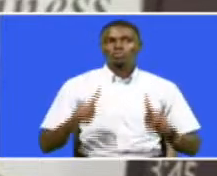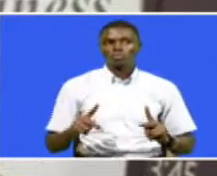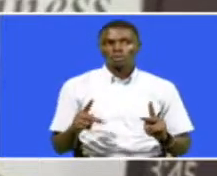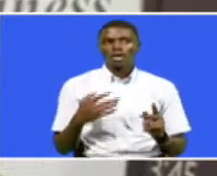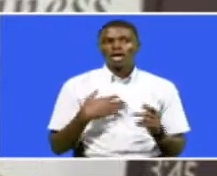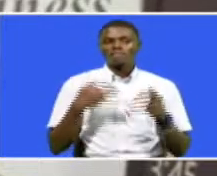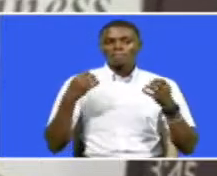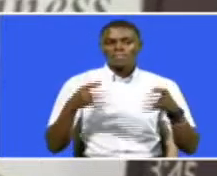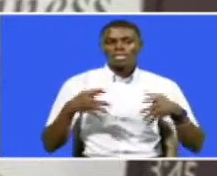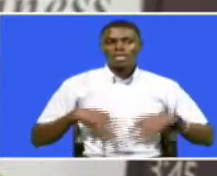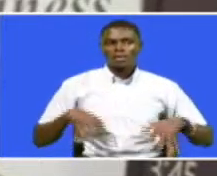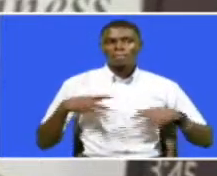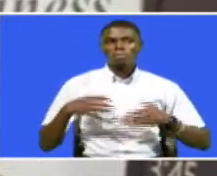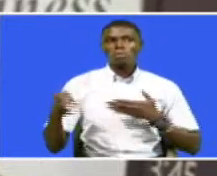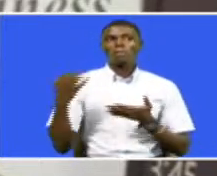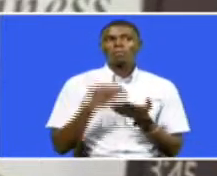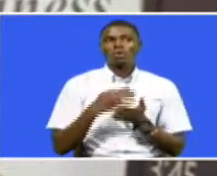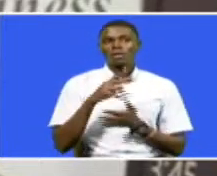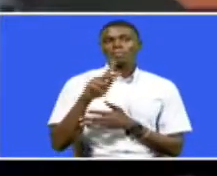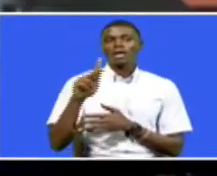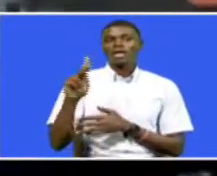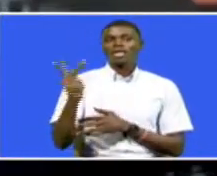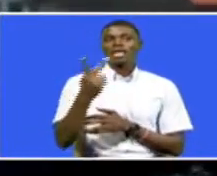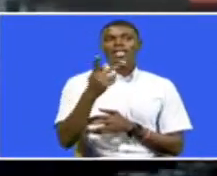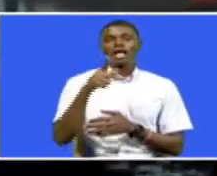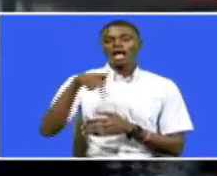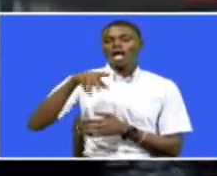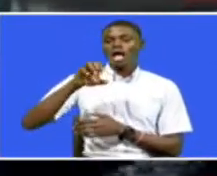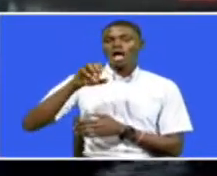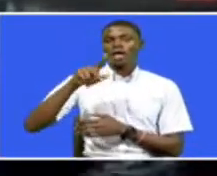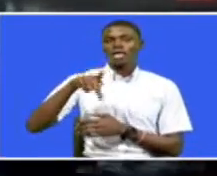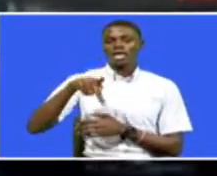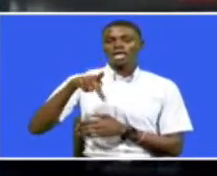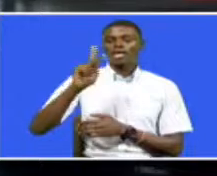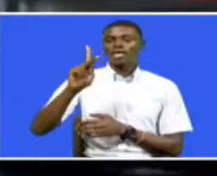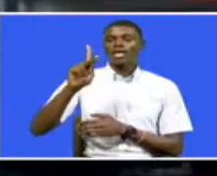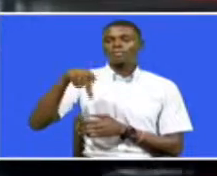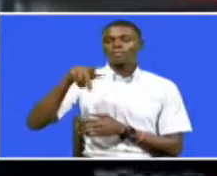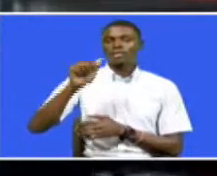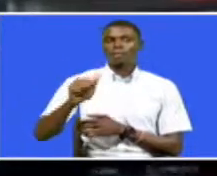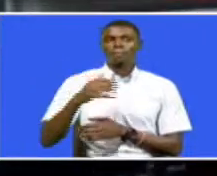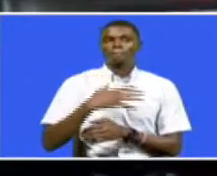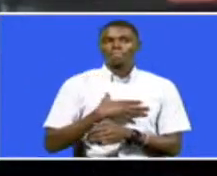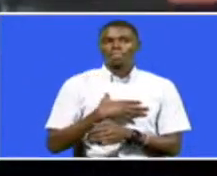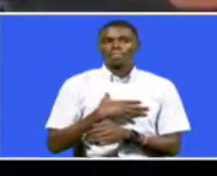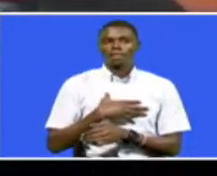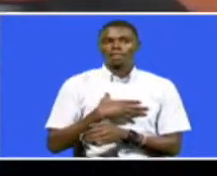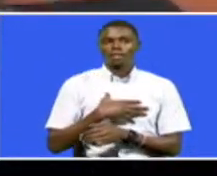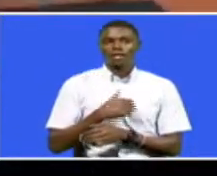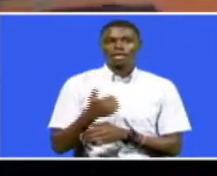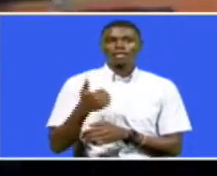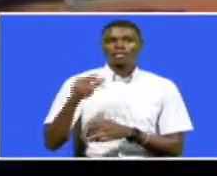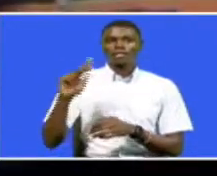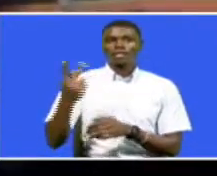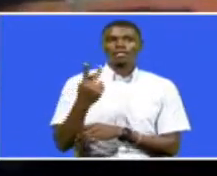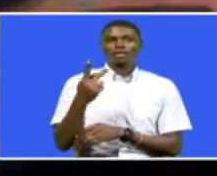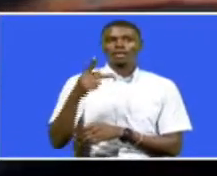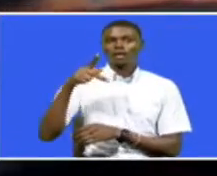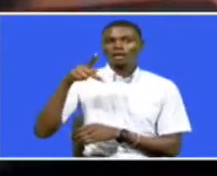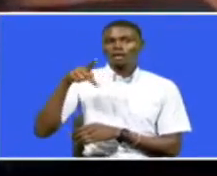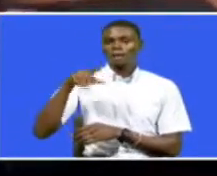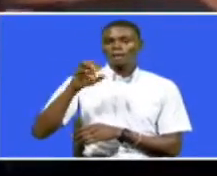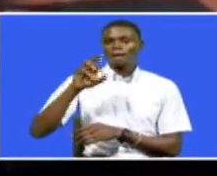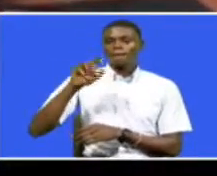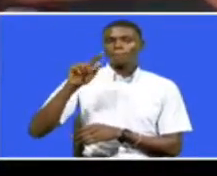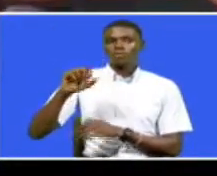people employed by Kenya Ports Authority and by Kenya Railways. Before Kenya Ports Authority, we had East African Railways